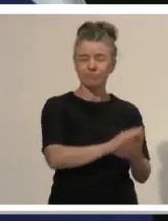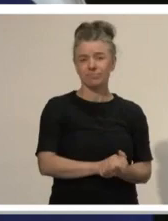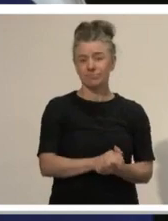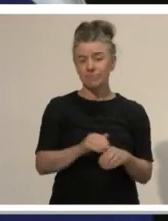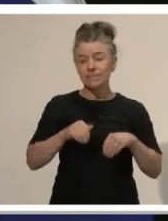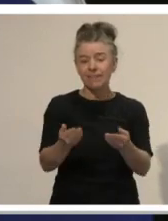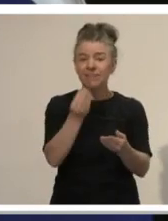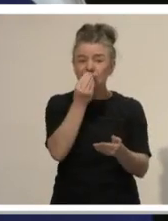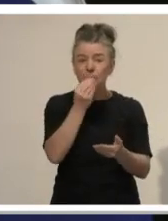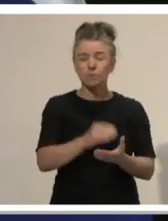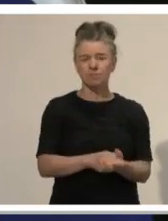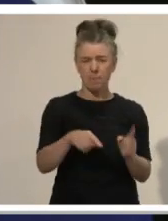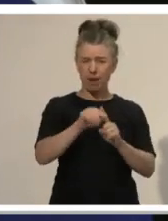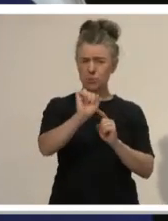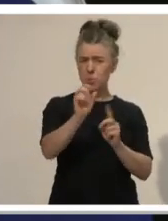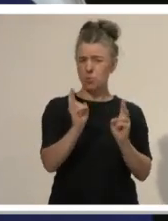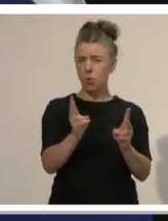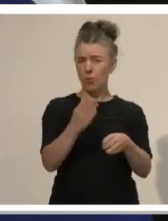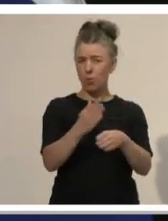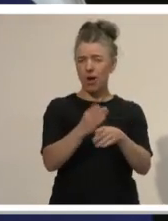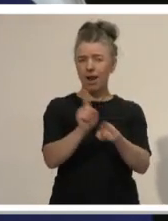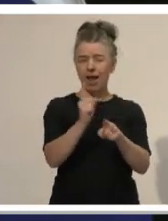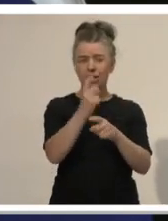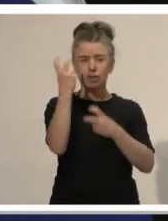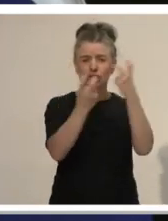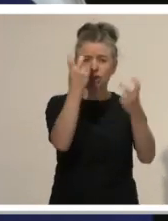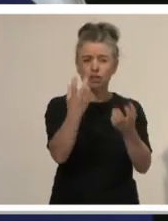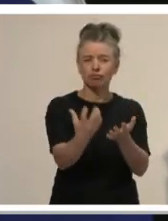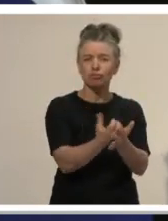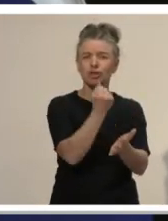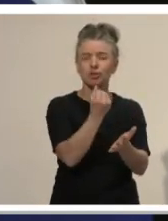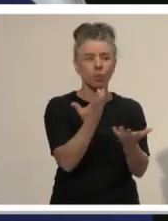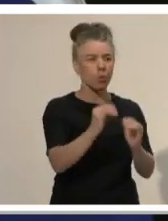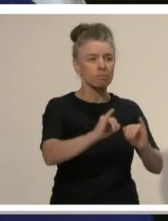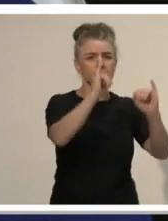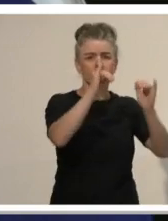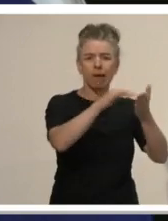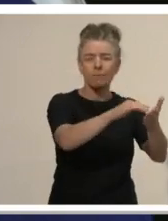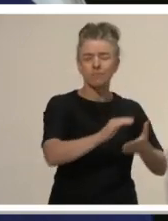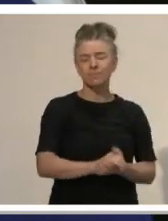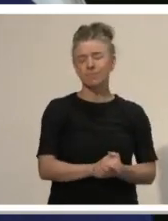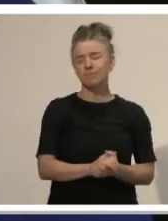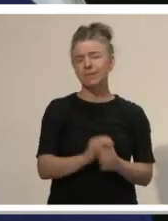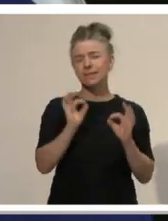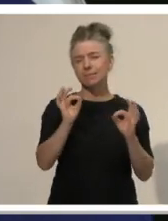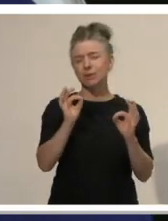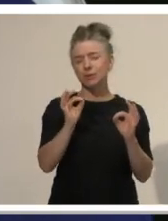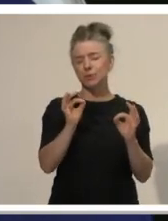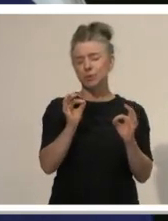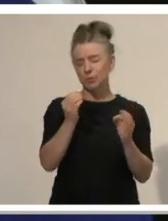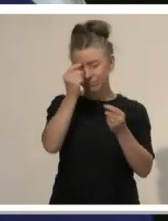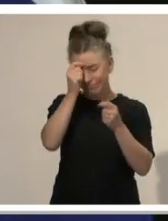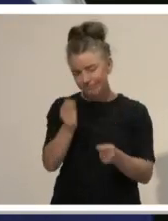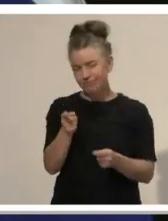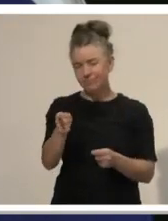comes alongside usual work such as search and rescue and disaster relief. I'd like to make special mention of the crews from 5 Squadron and